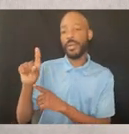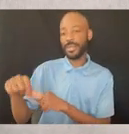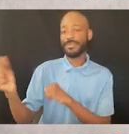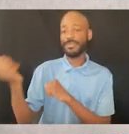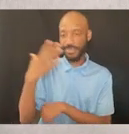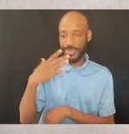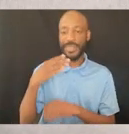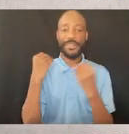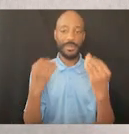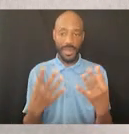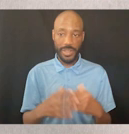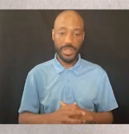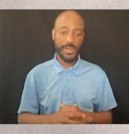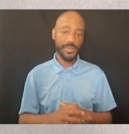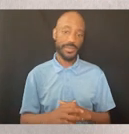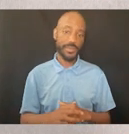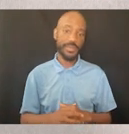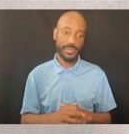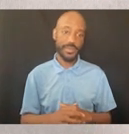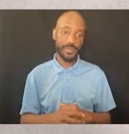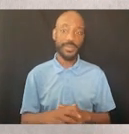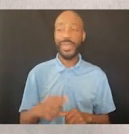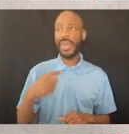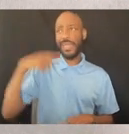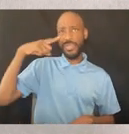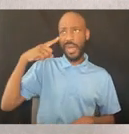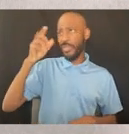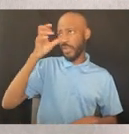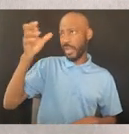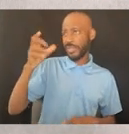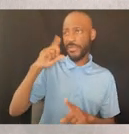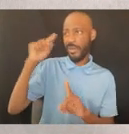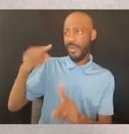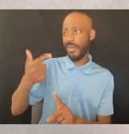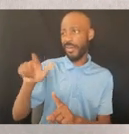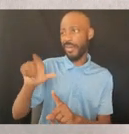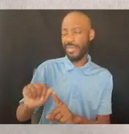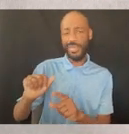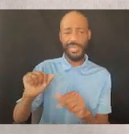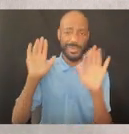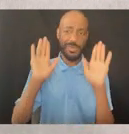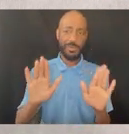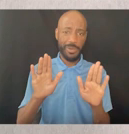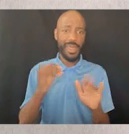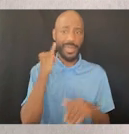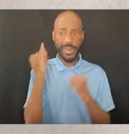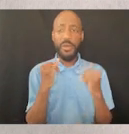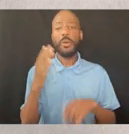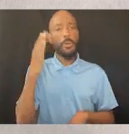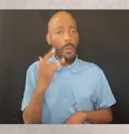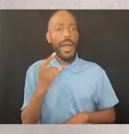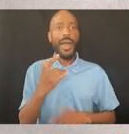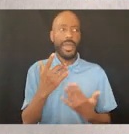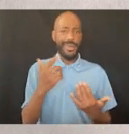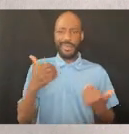and I thought the concept of the gala was a fantastic idea, Why shouldn't masks for pandemics and plagues be